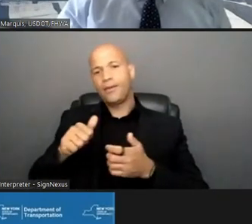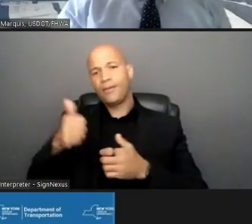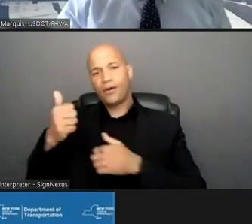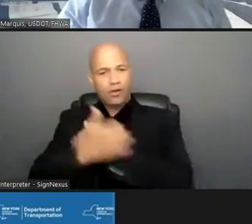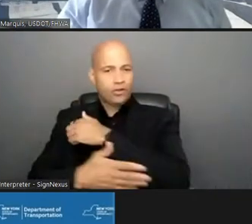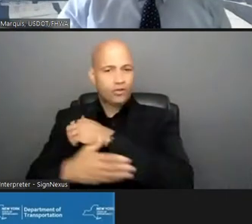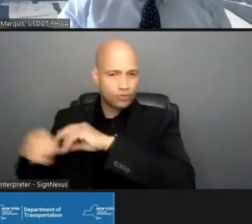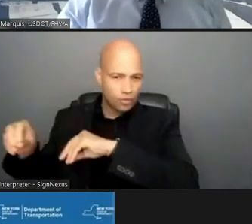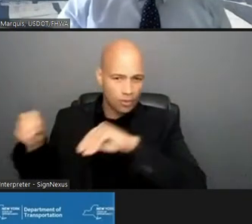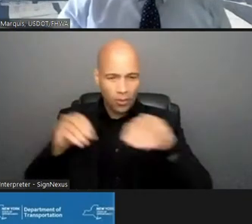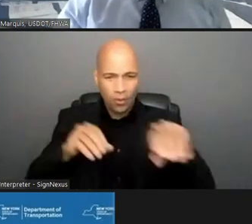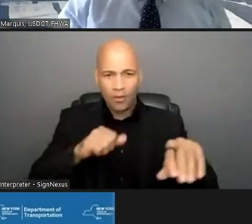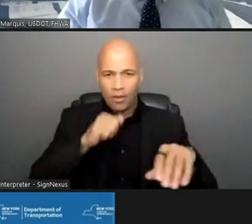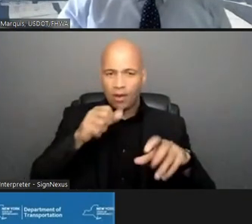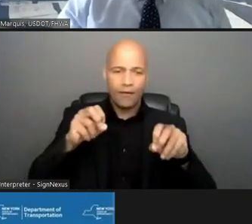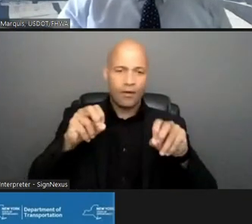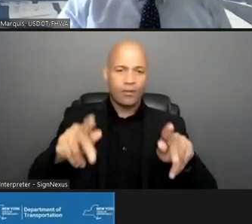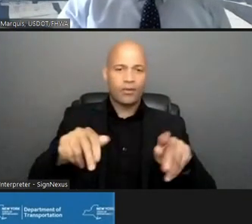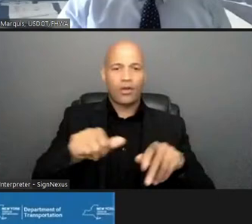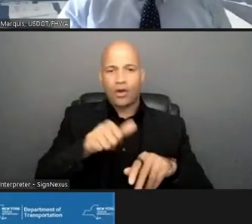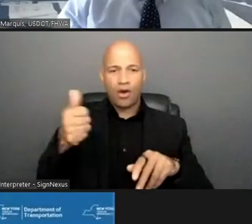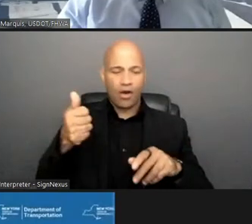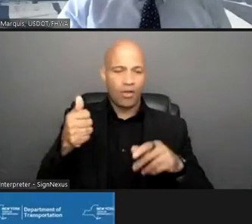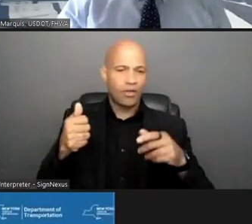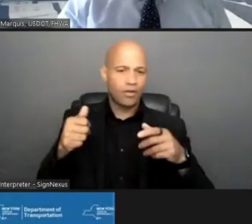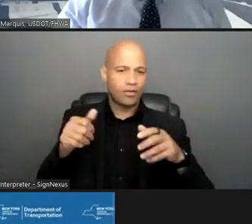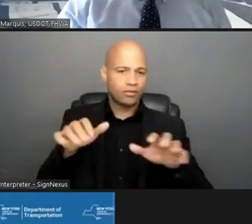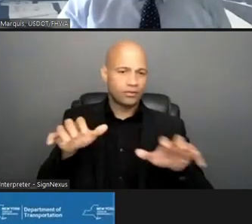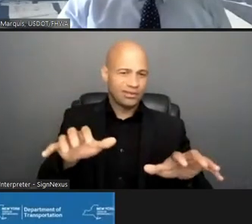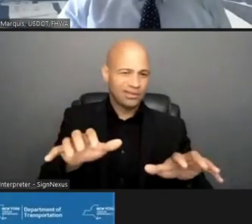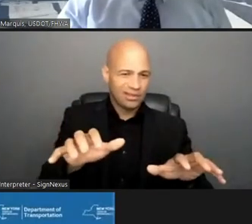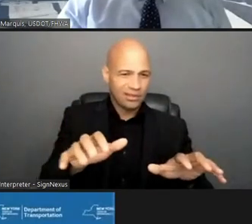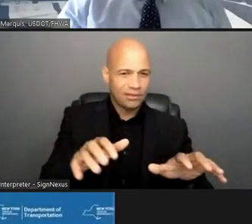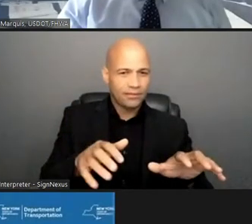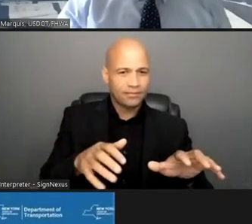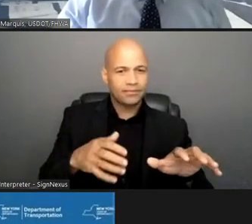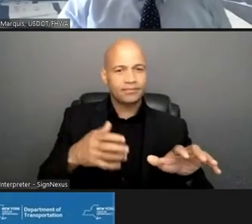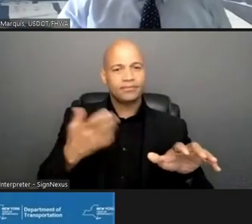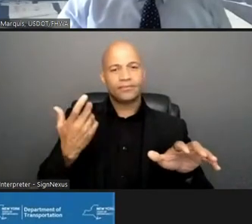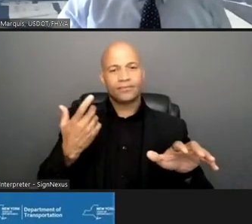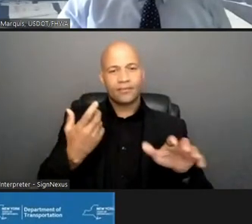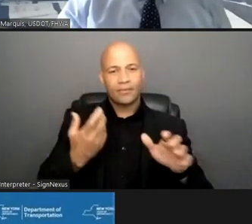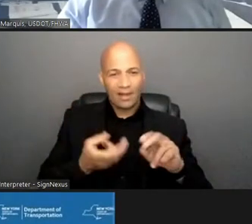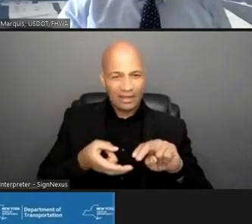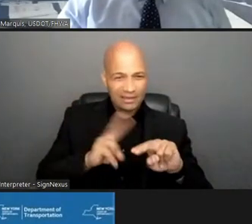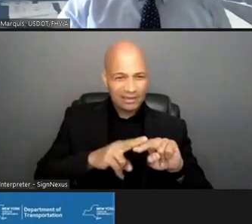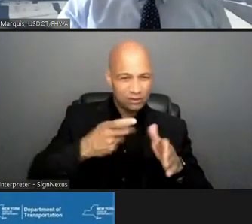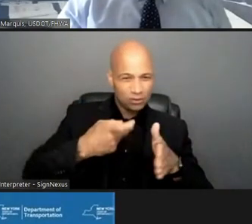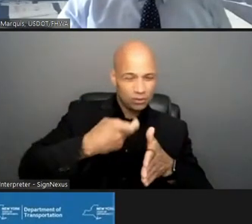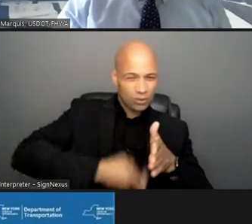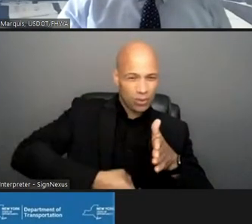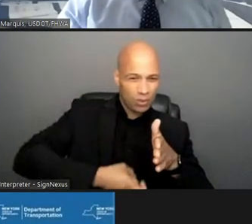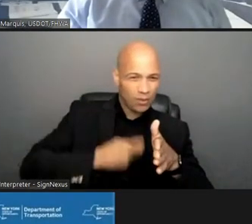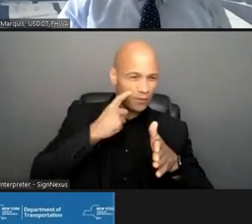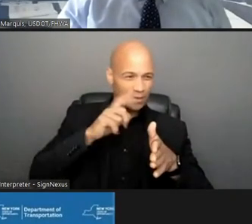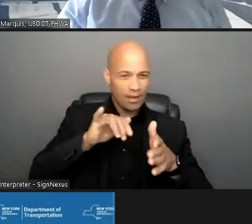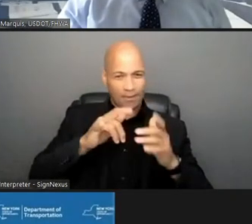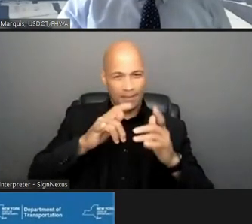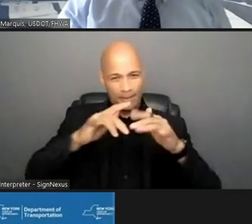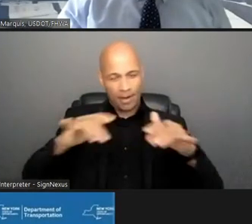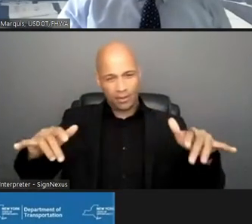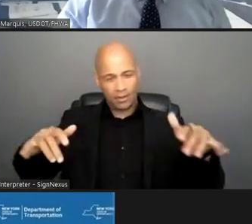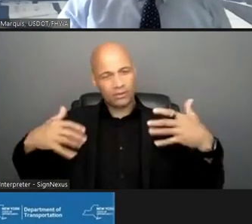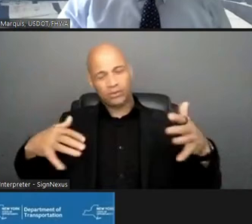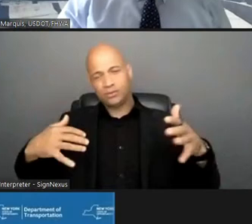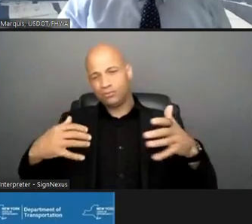maybe they don't have the opportunities that others did uh so an exam a a an additional toll for this population would be just